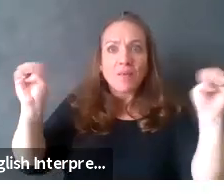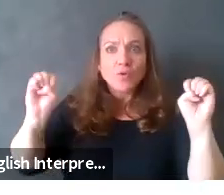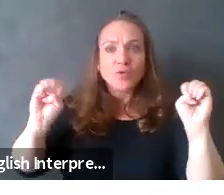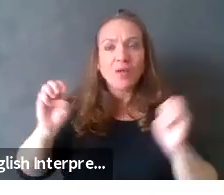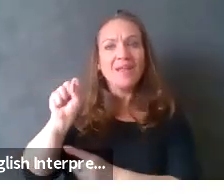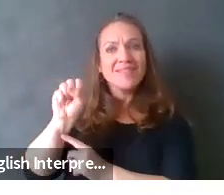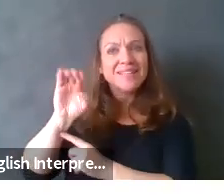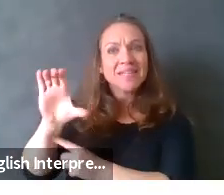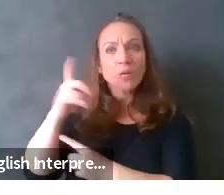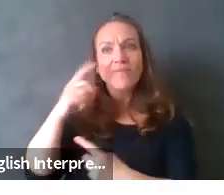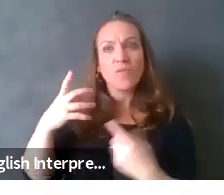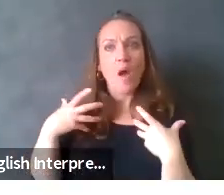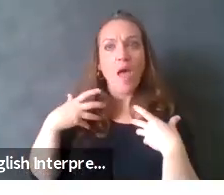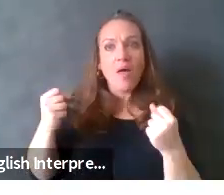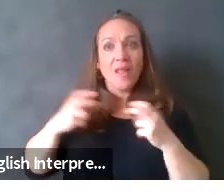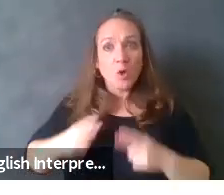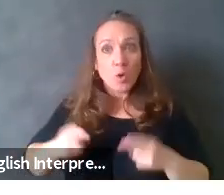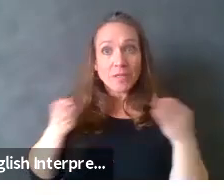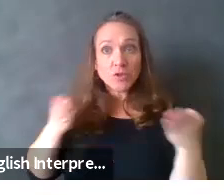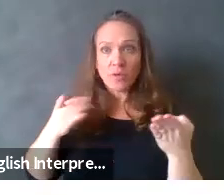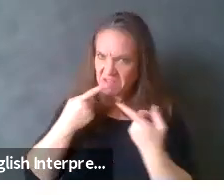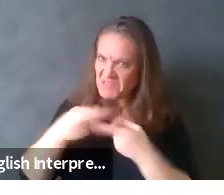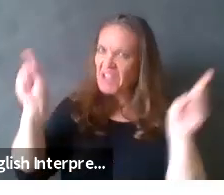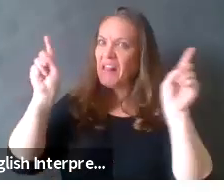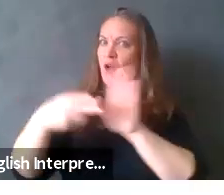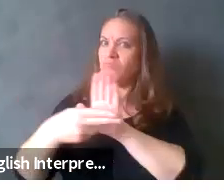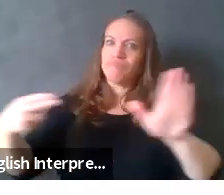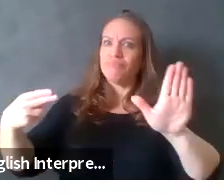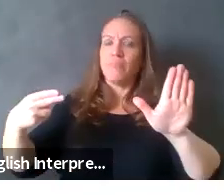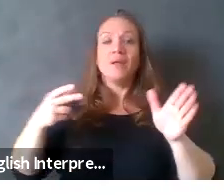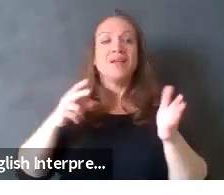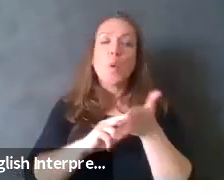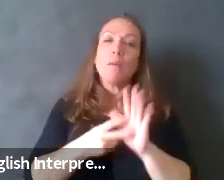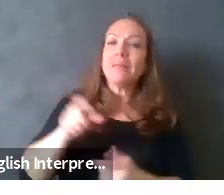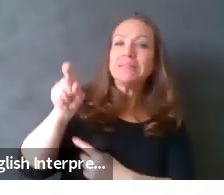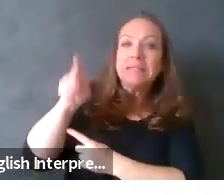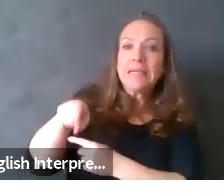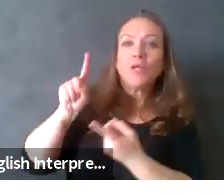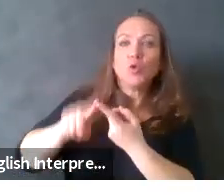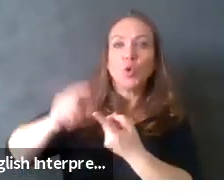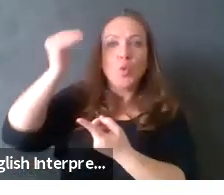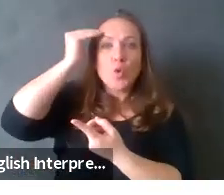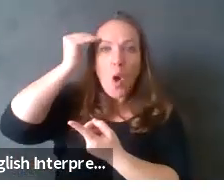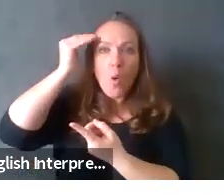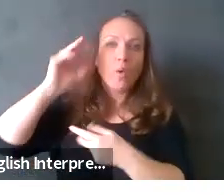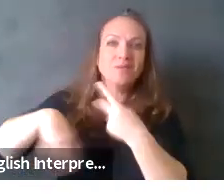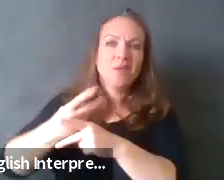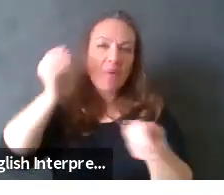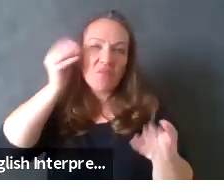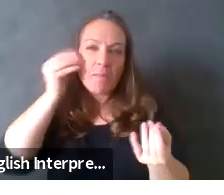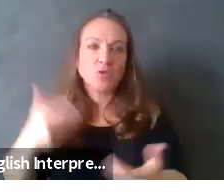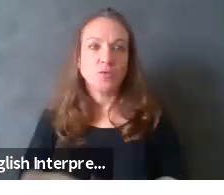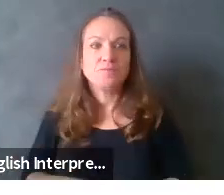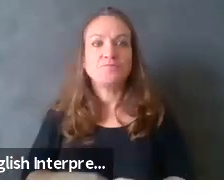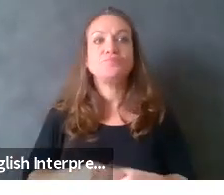Human Services, and therefore this is a need to know public health information. Disaster health services